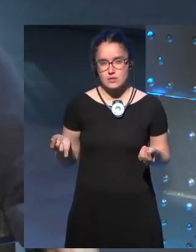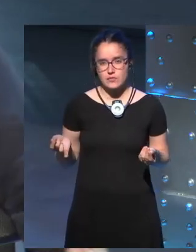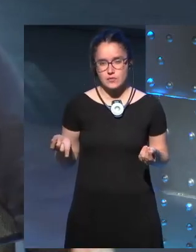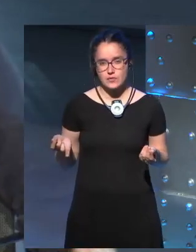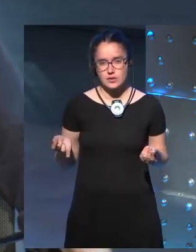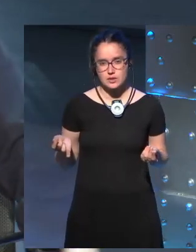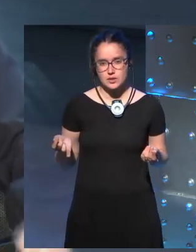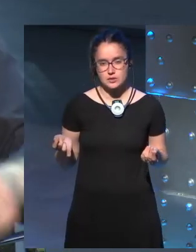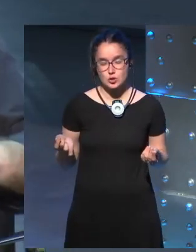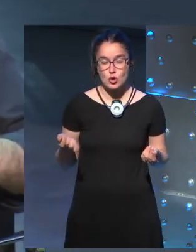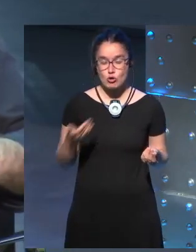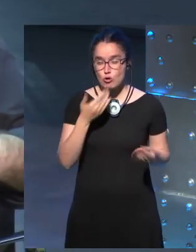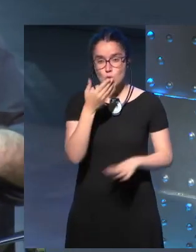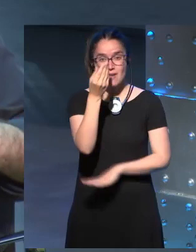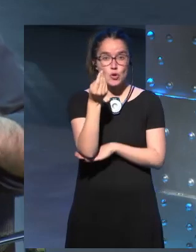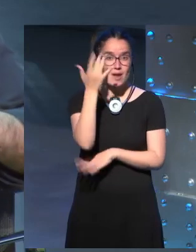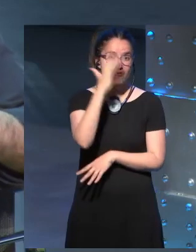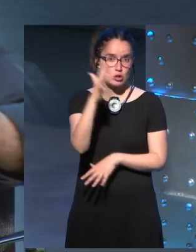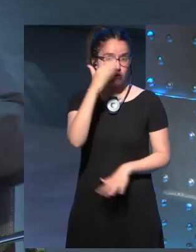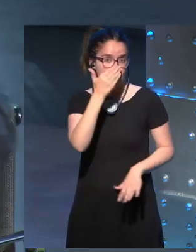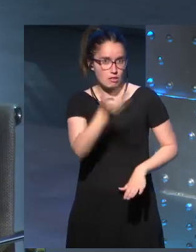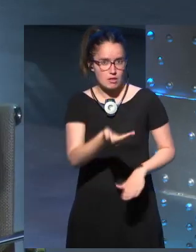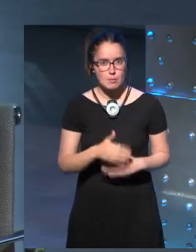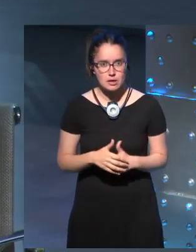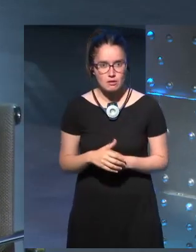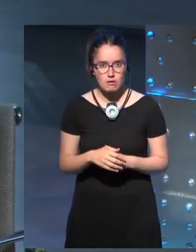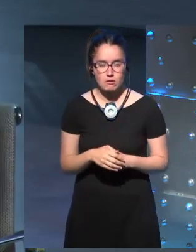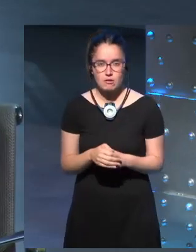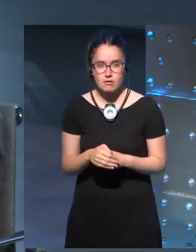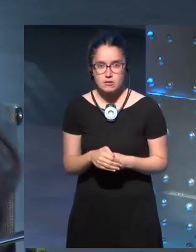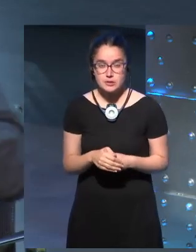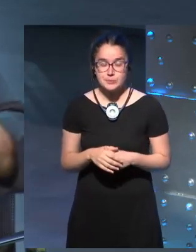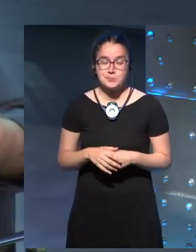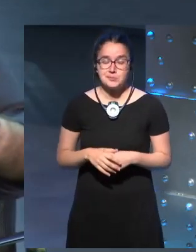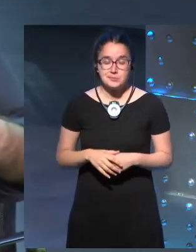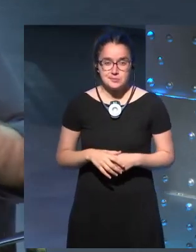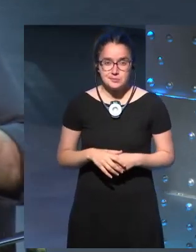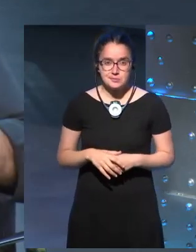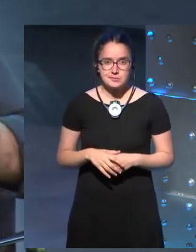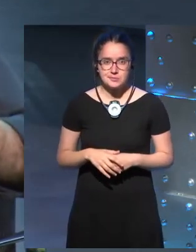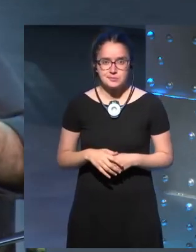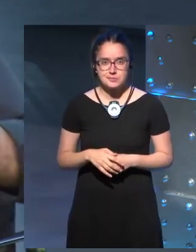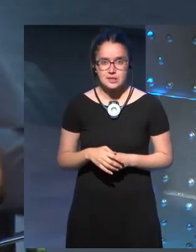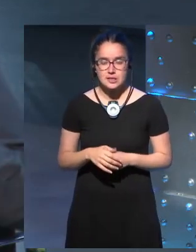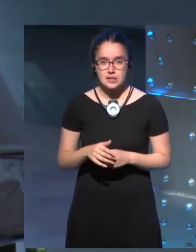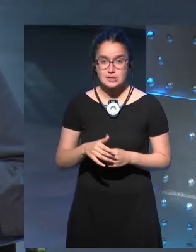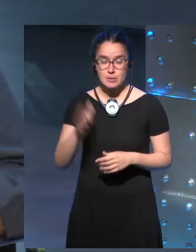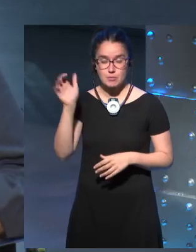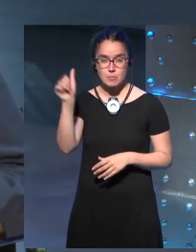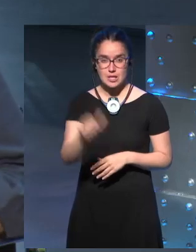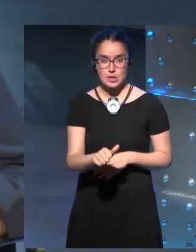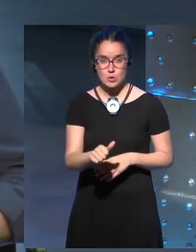kind of philosophical figure, actually. And the movie, there's this movie, which if you've not seen it, then